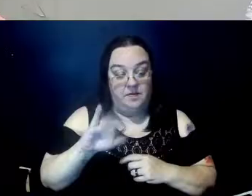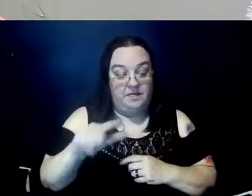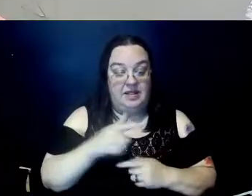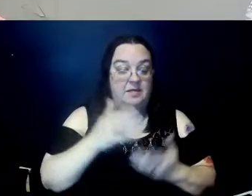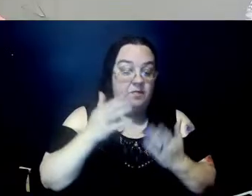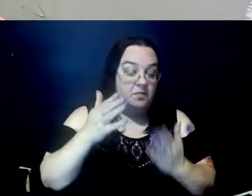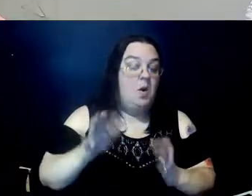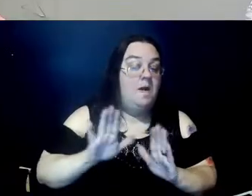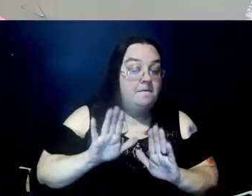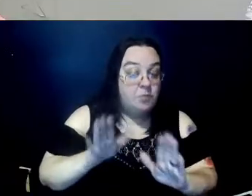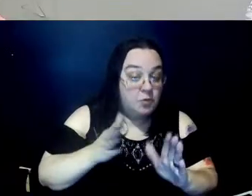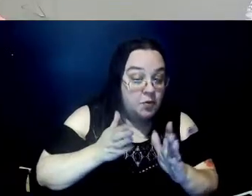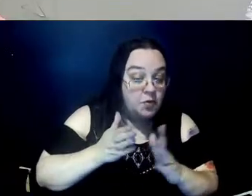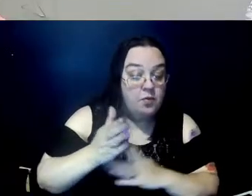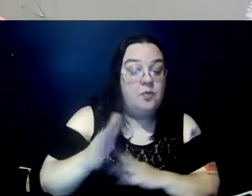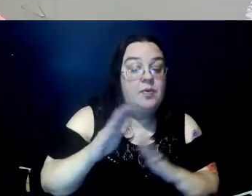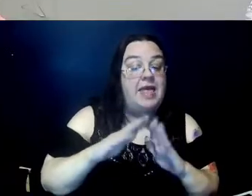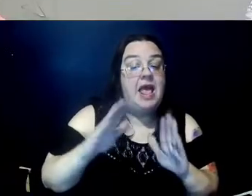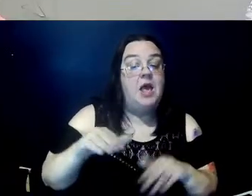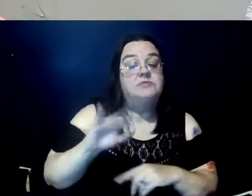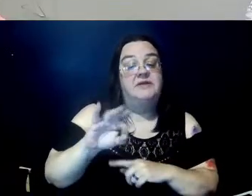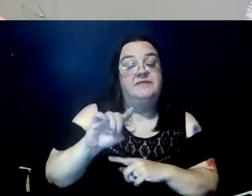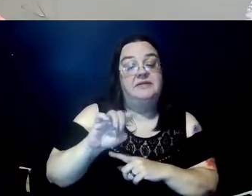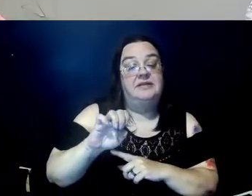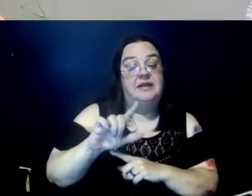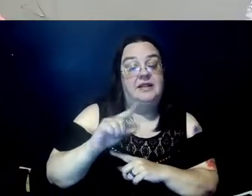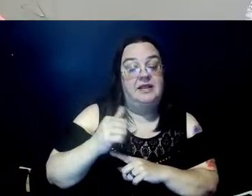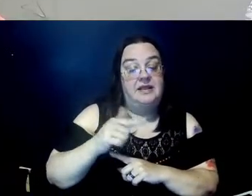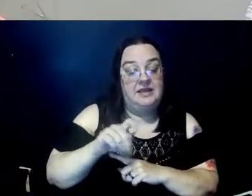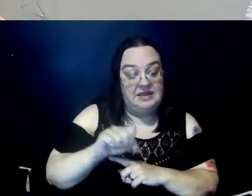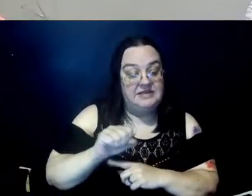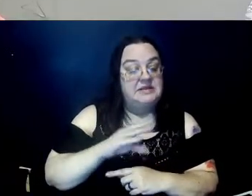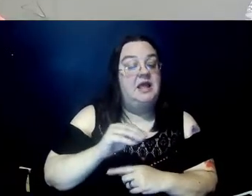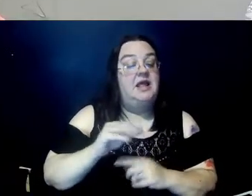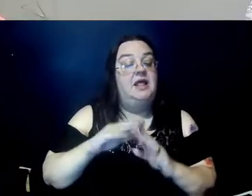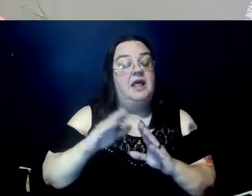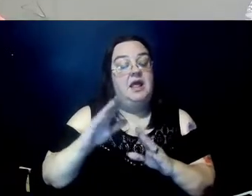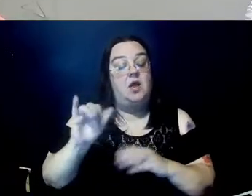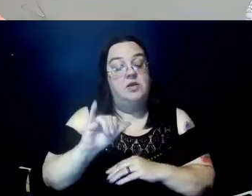of Delegates and House. I also support that in the Senate,